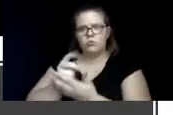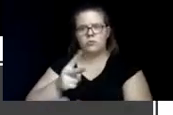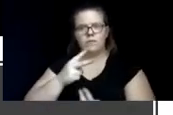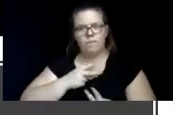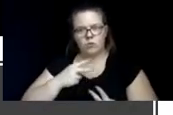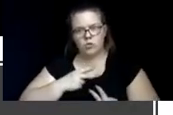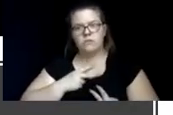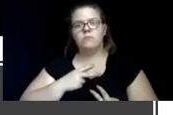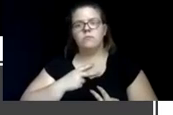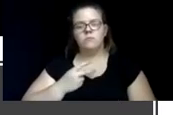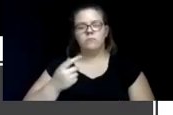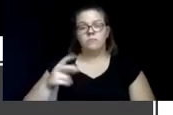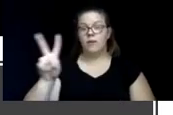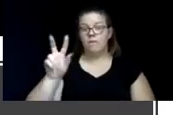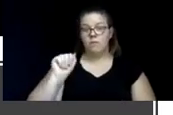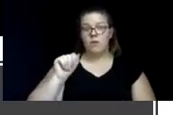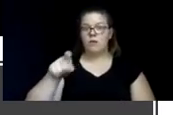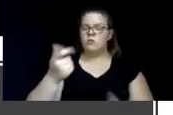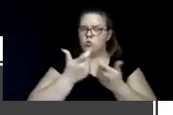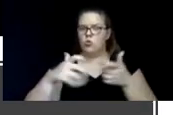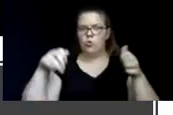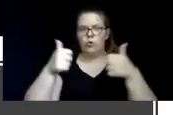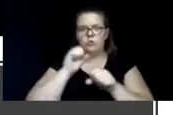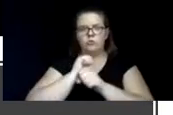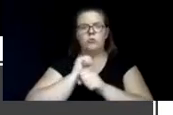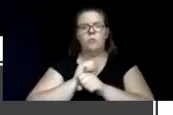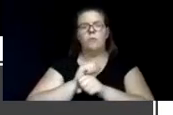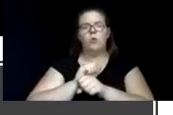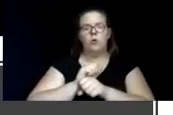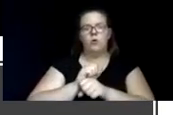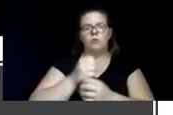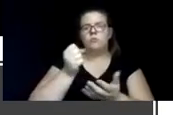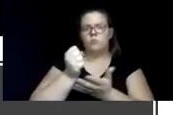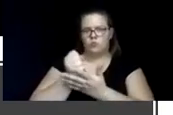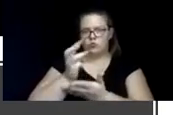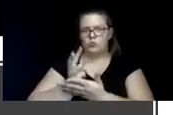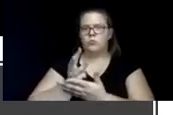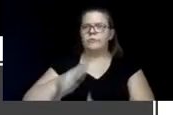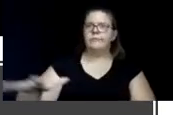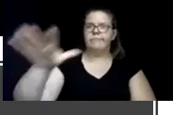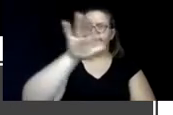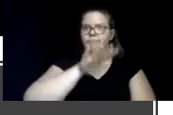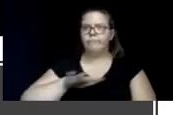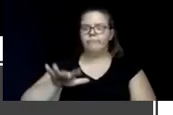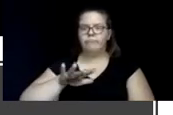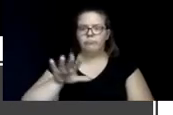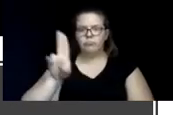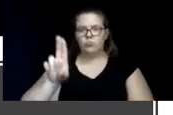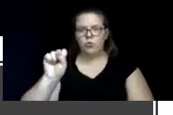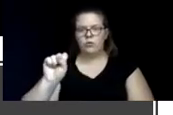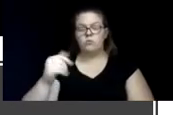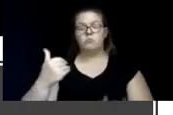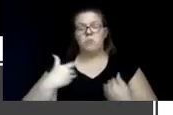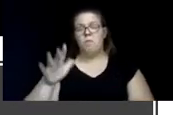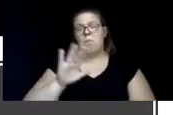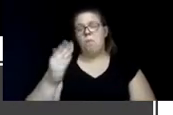The VA is the largest employer of social workers across the country. There's approximately 15,000